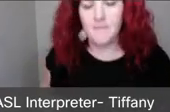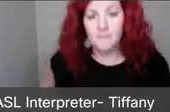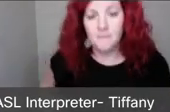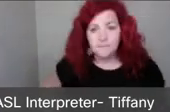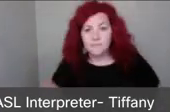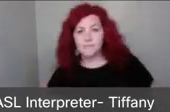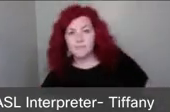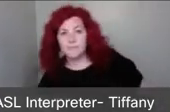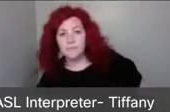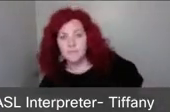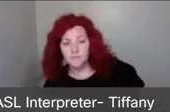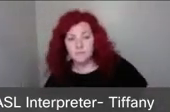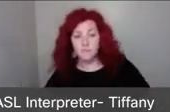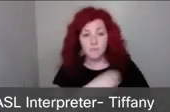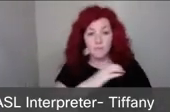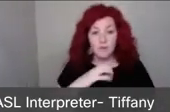Councilman O'Day.